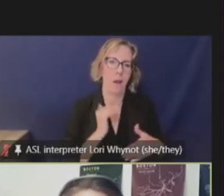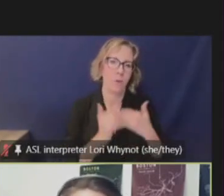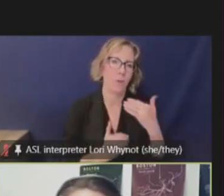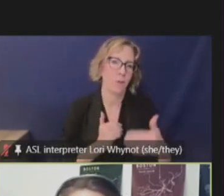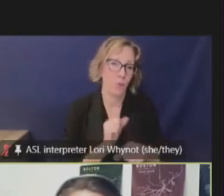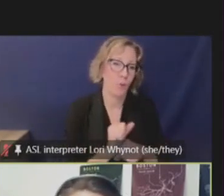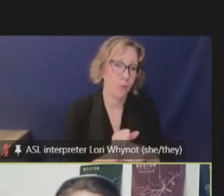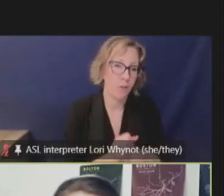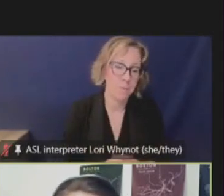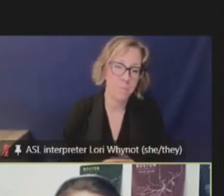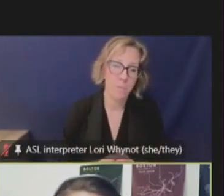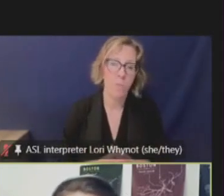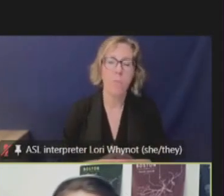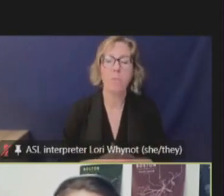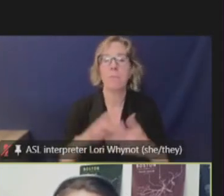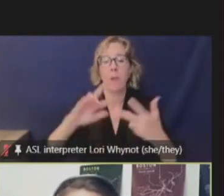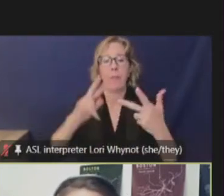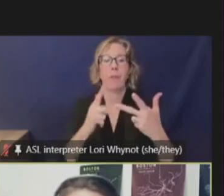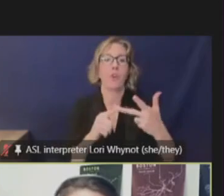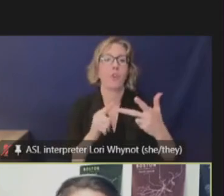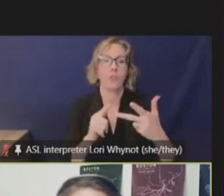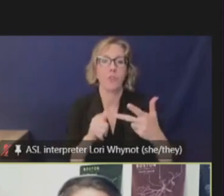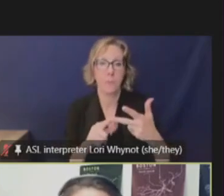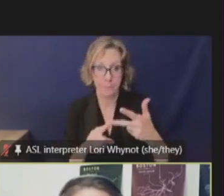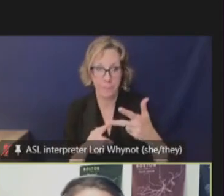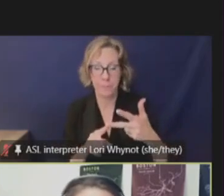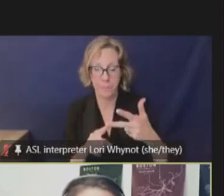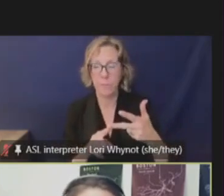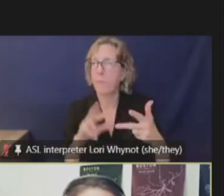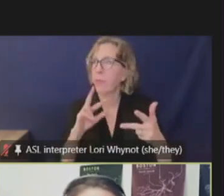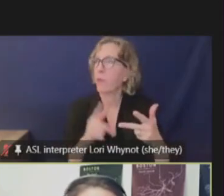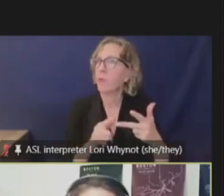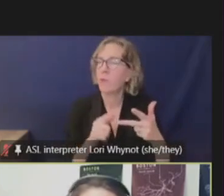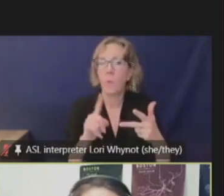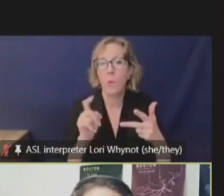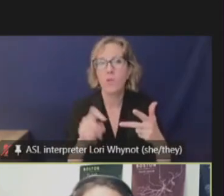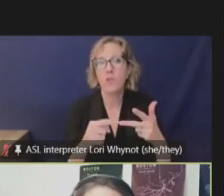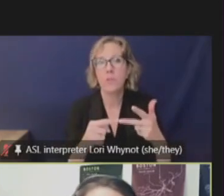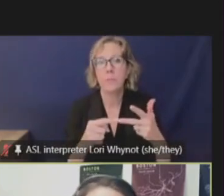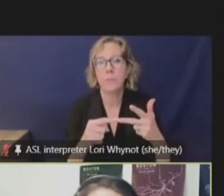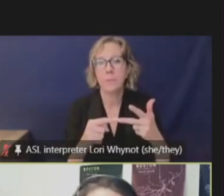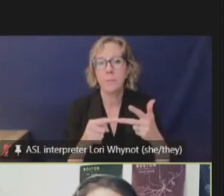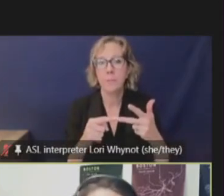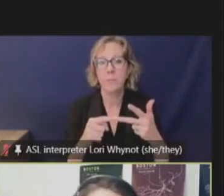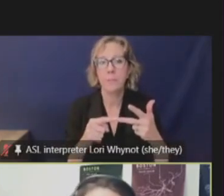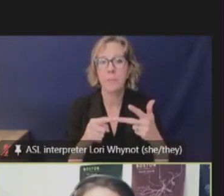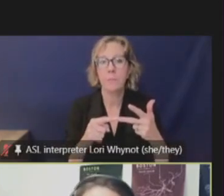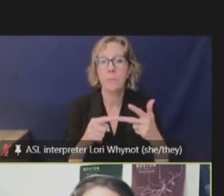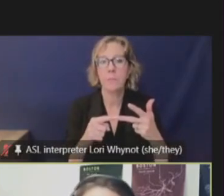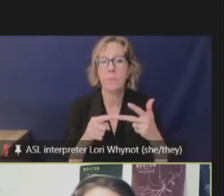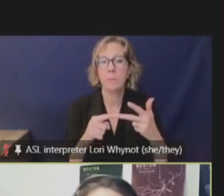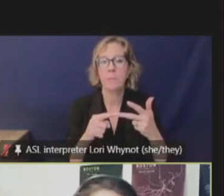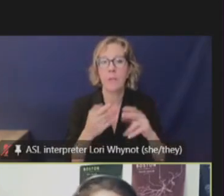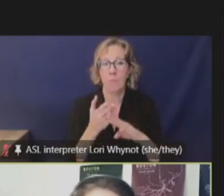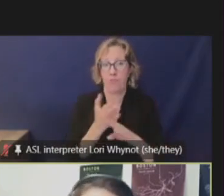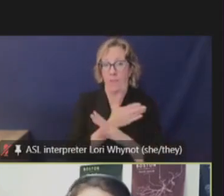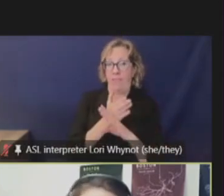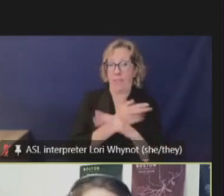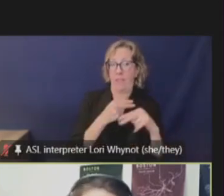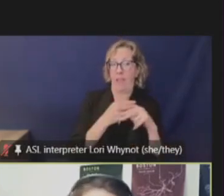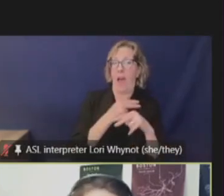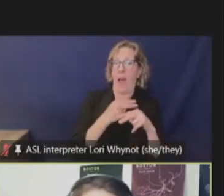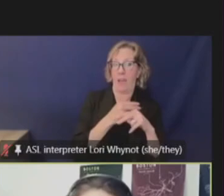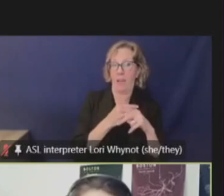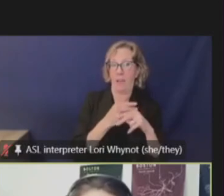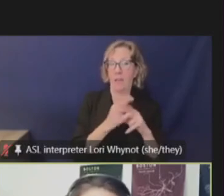then my third question is, based on the last slide of the whole list of